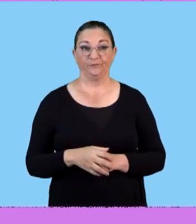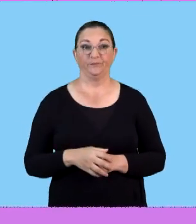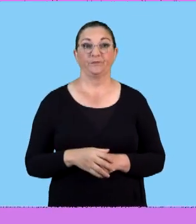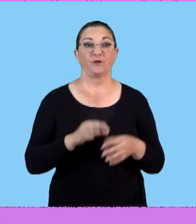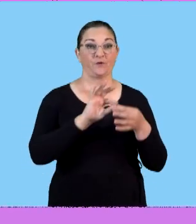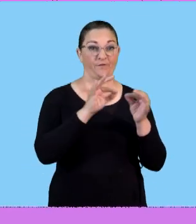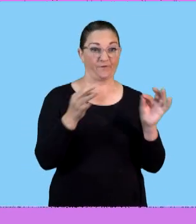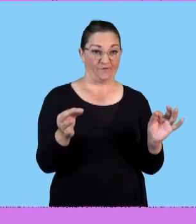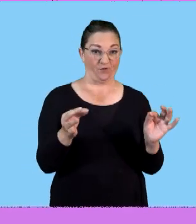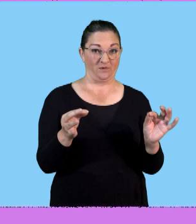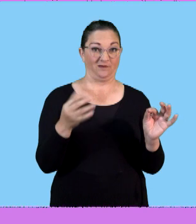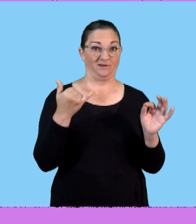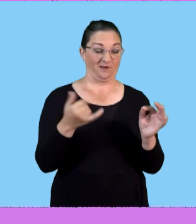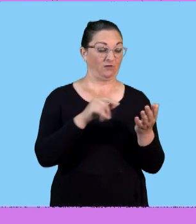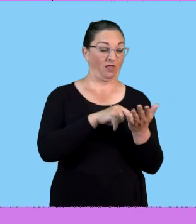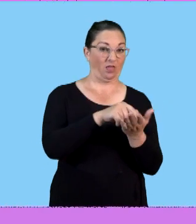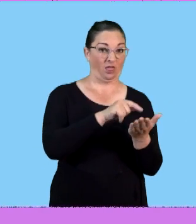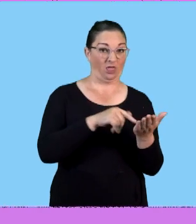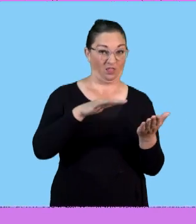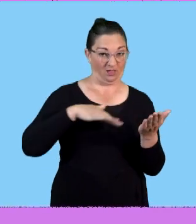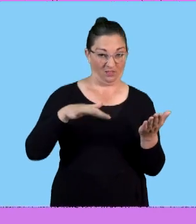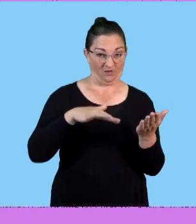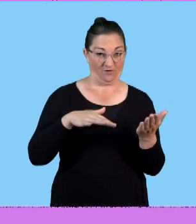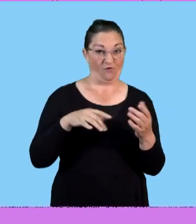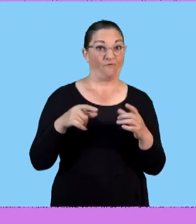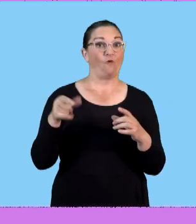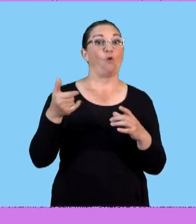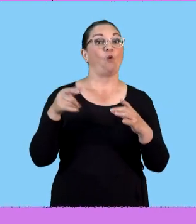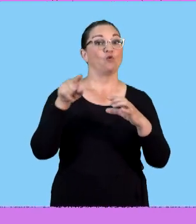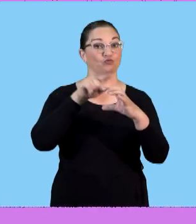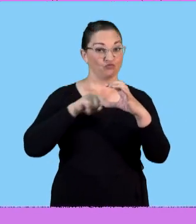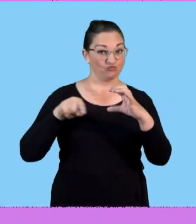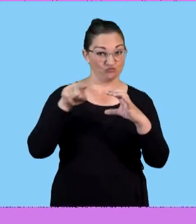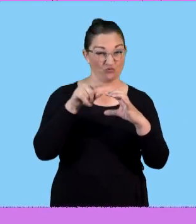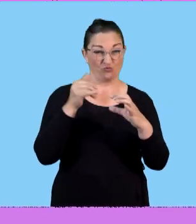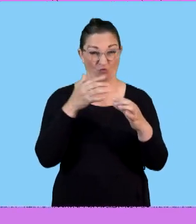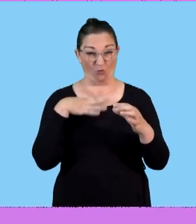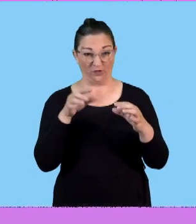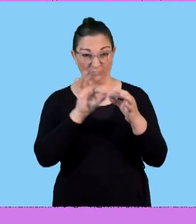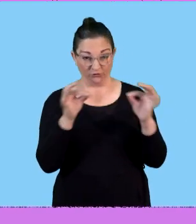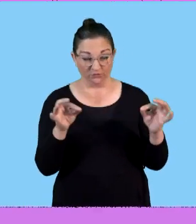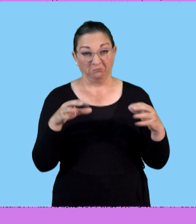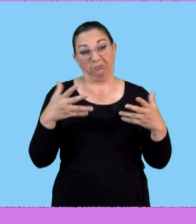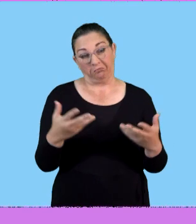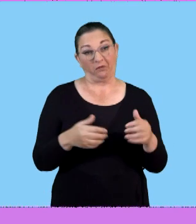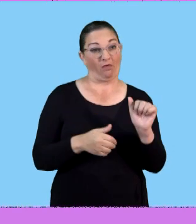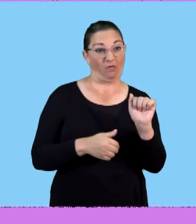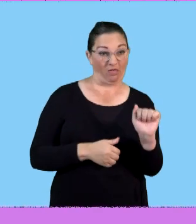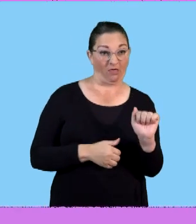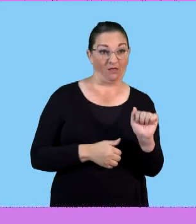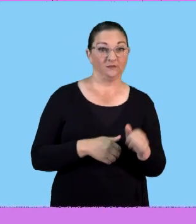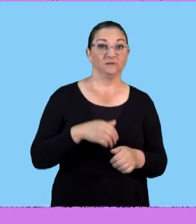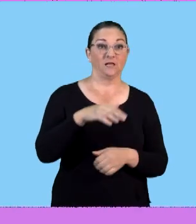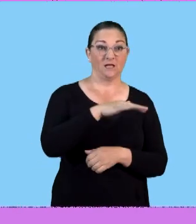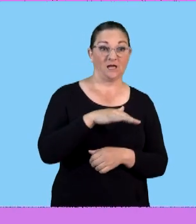from. The formula for calculating area, okay, of a circle. So we are looking for the formula. Is it A, where we